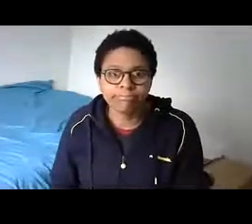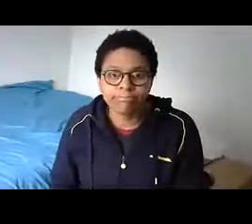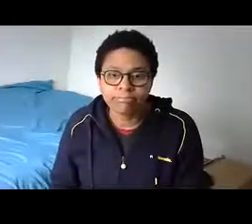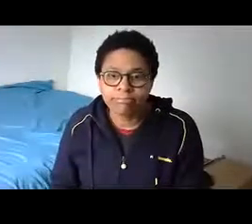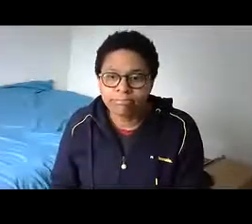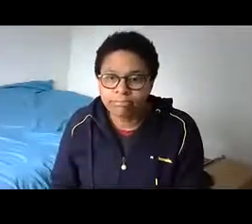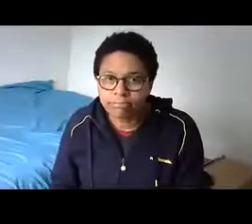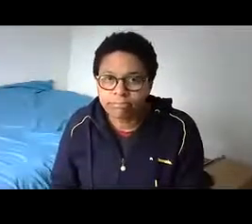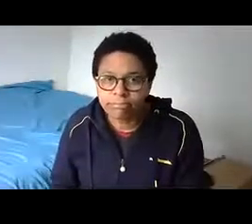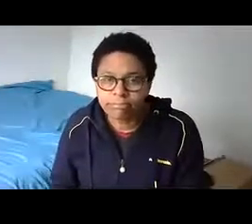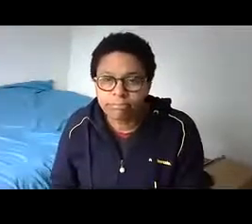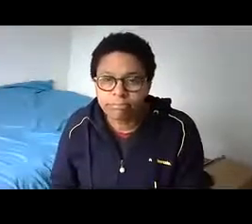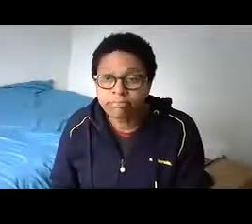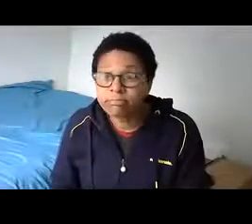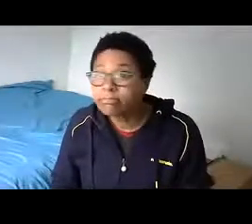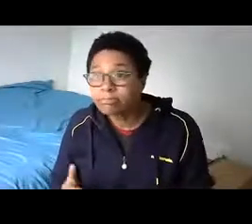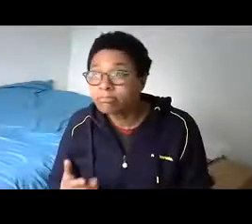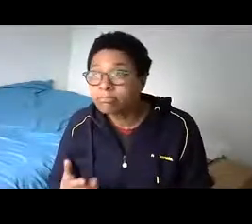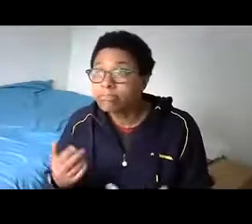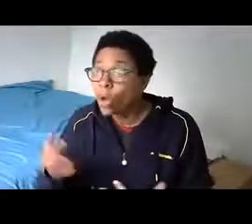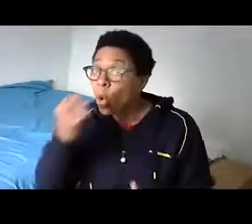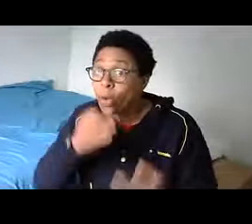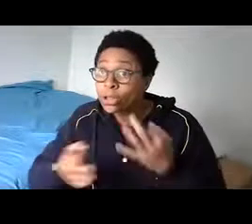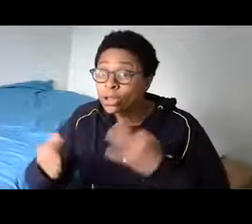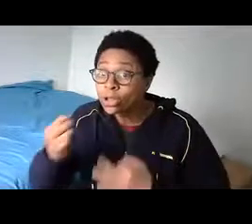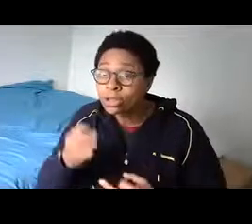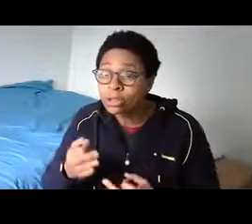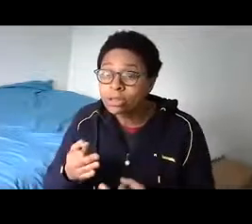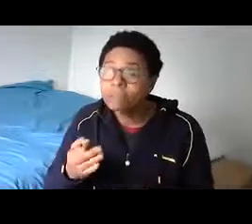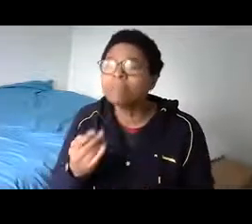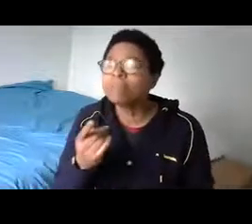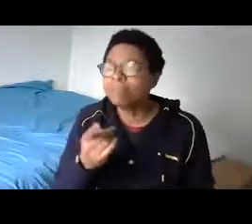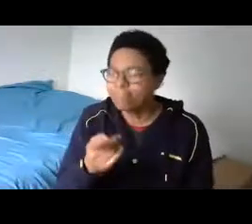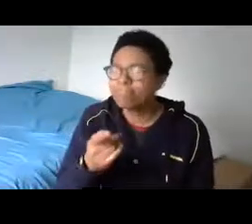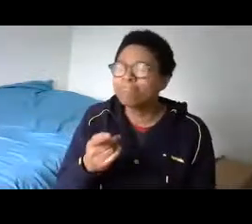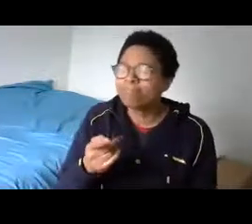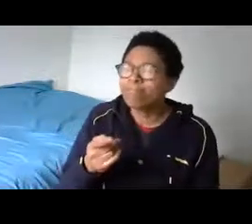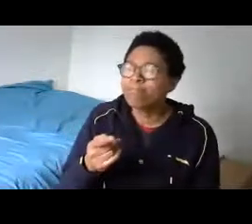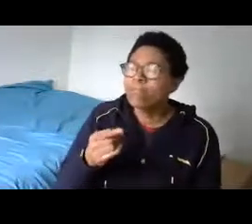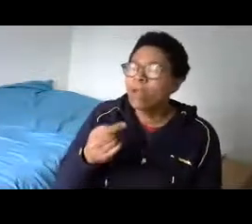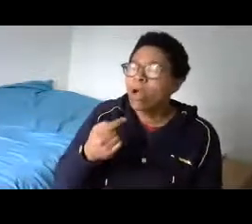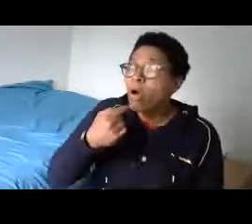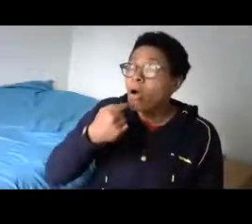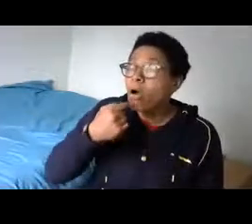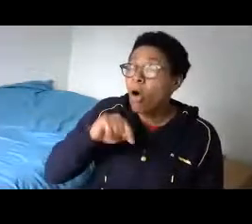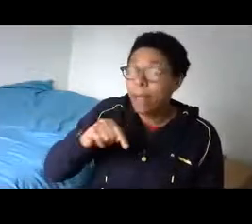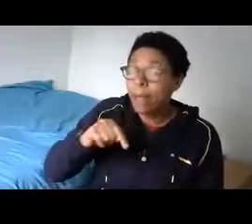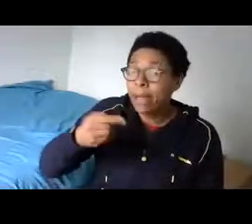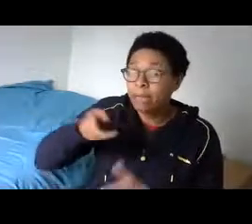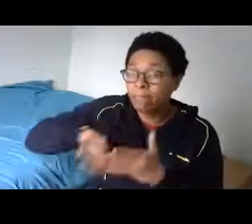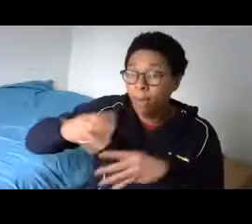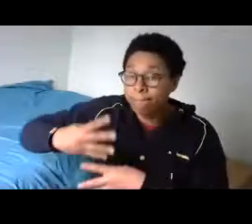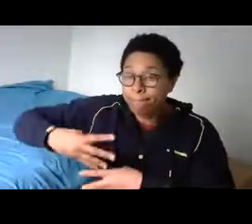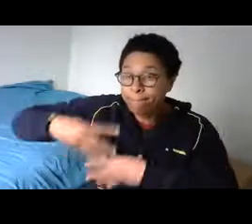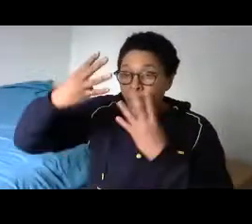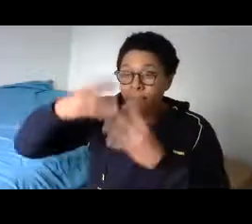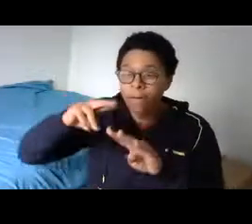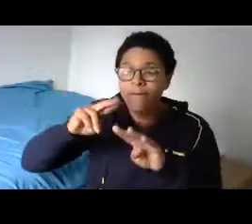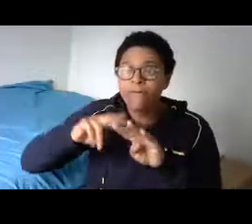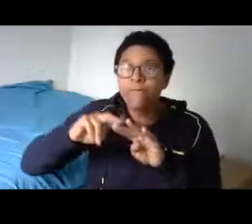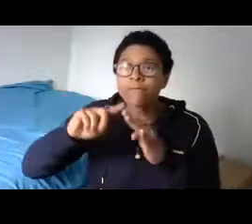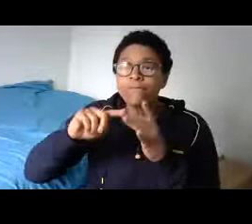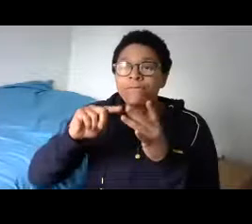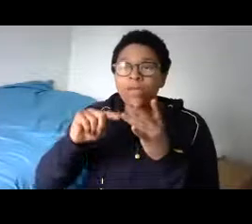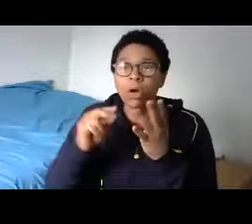So yeah, go ahead. Someone's put in the comments that. So it was Fiona. She said, I'm going to challenge this. I